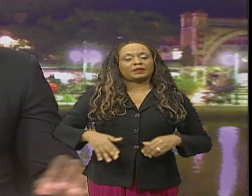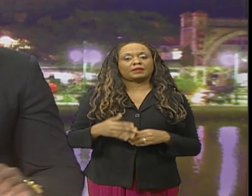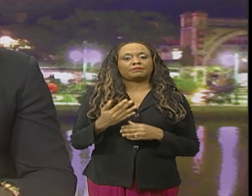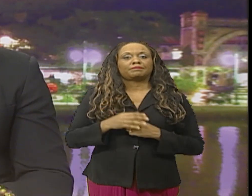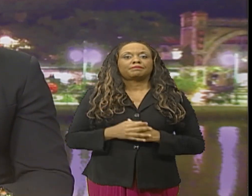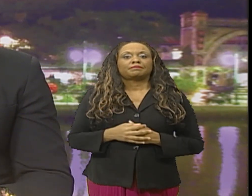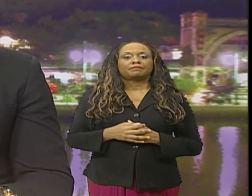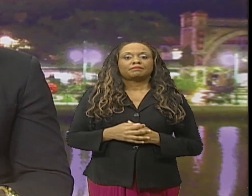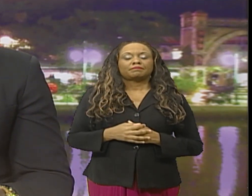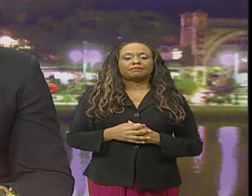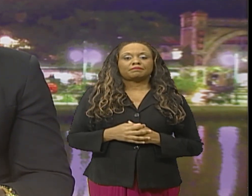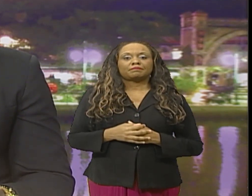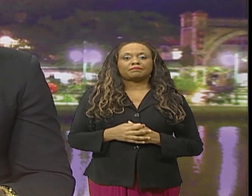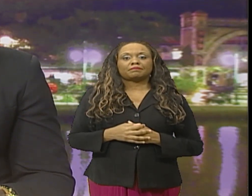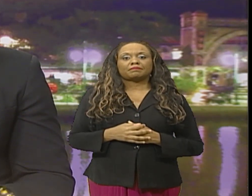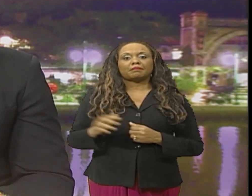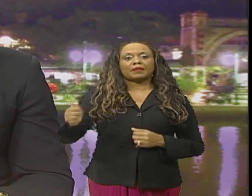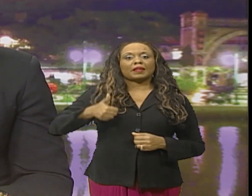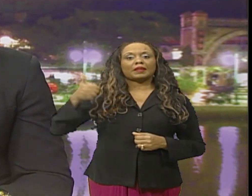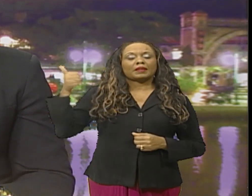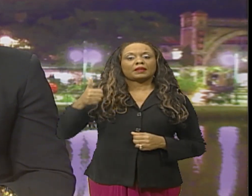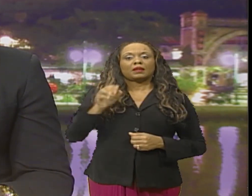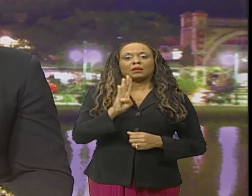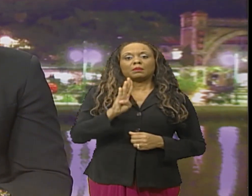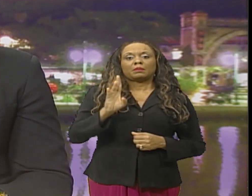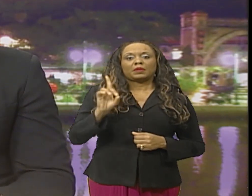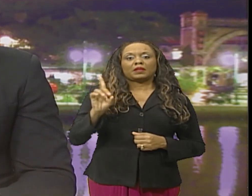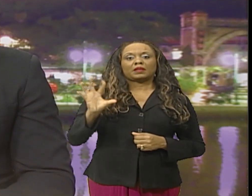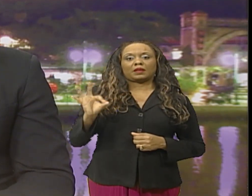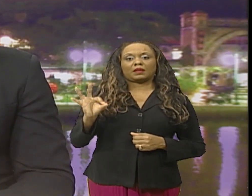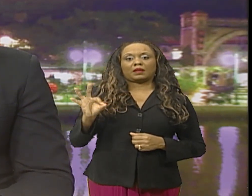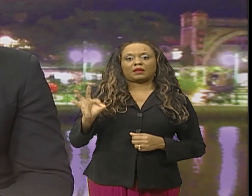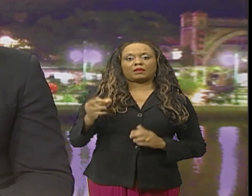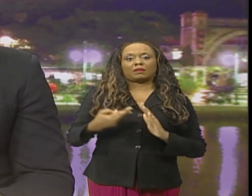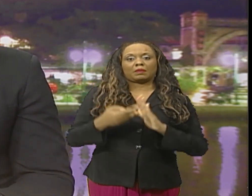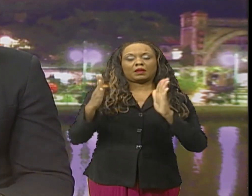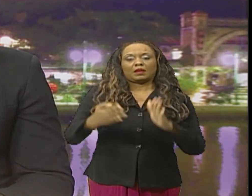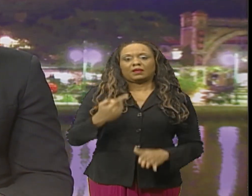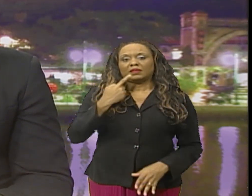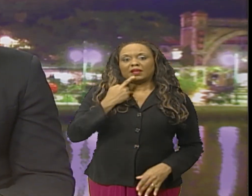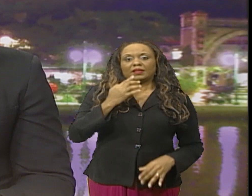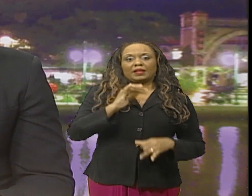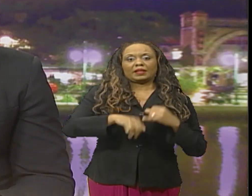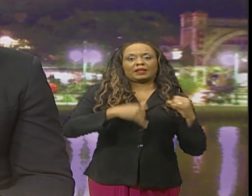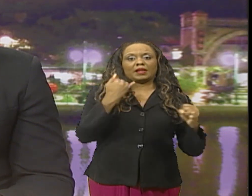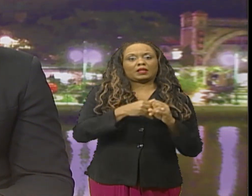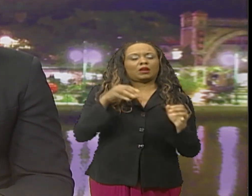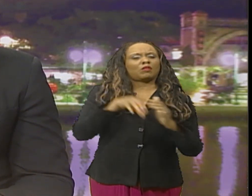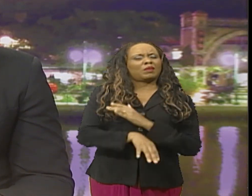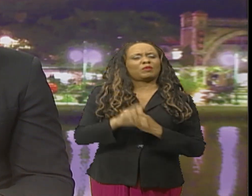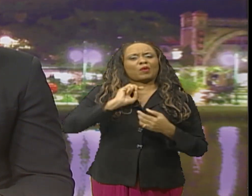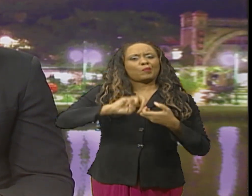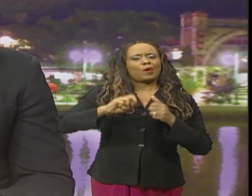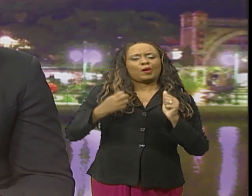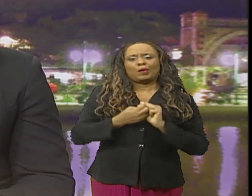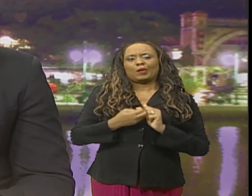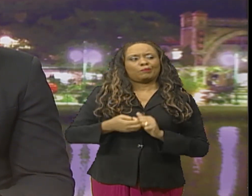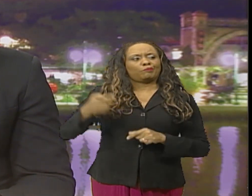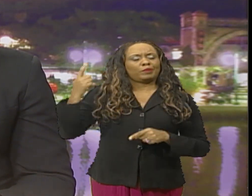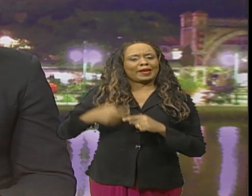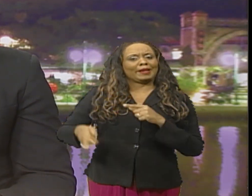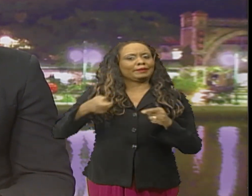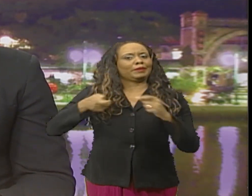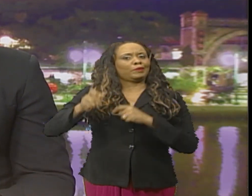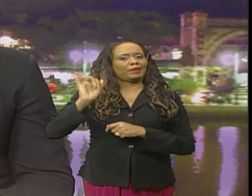A former senior Barbados Defense Force official says international organized crime is a problem the island cannot combat